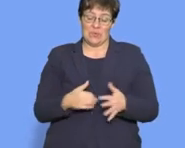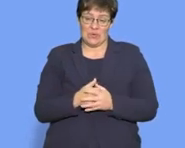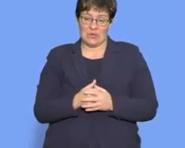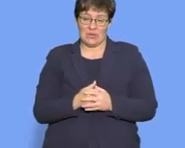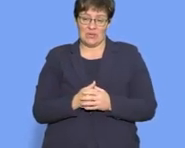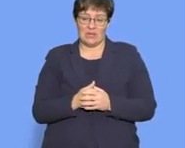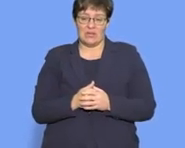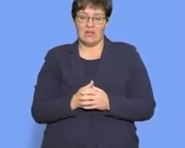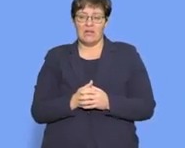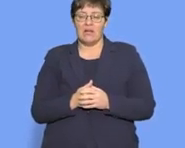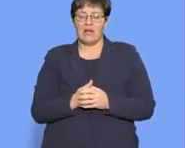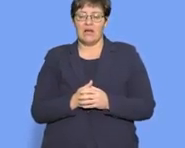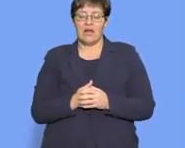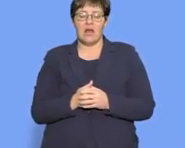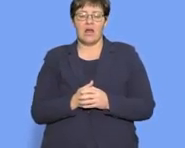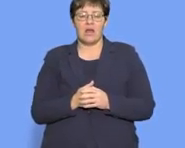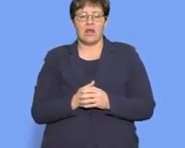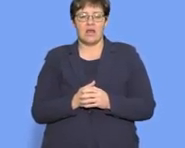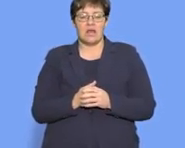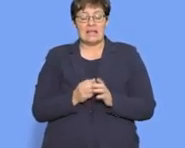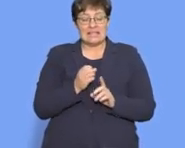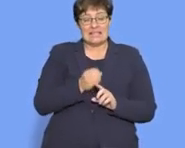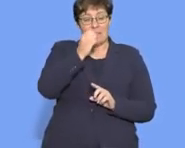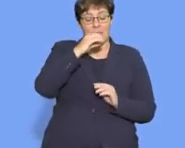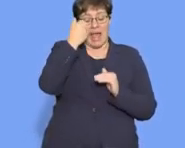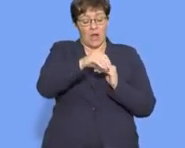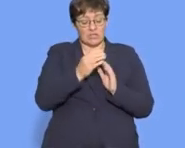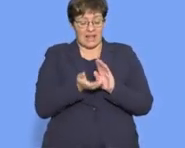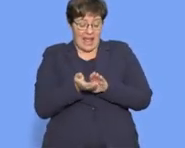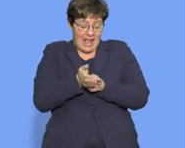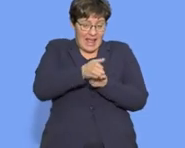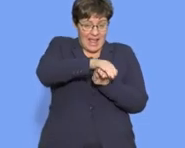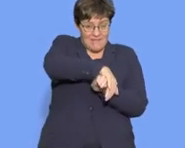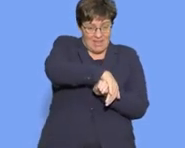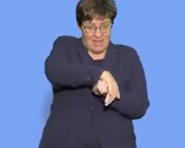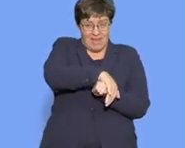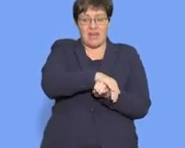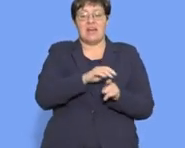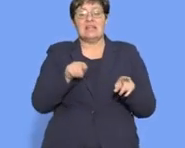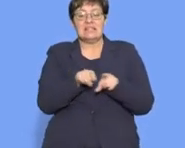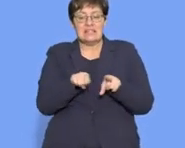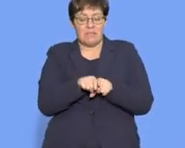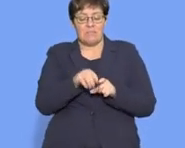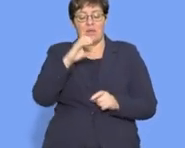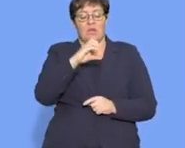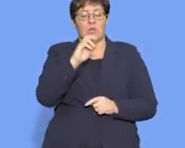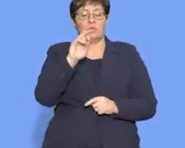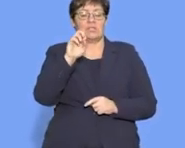they would cover the outside of the stem, and they would need a